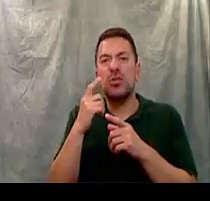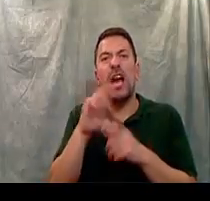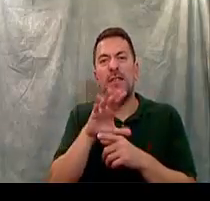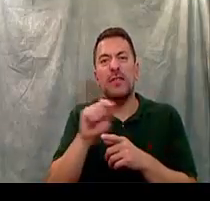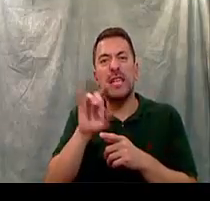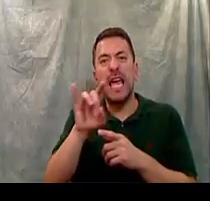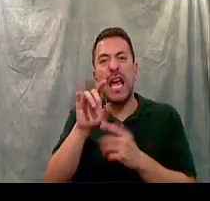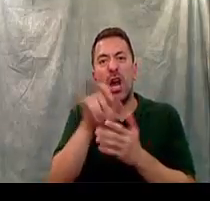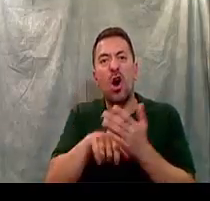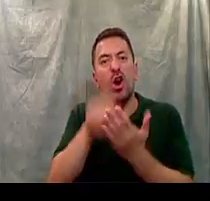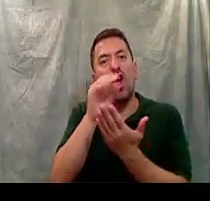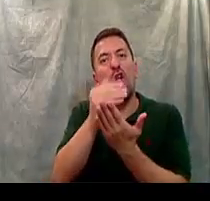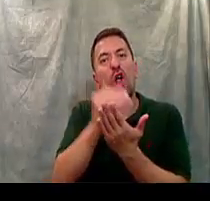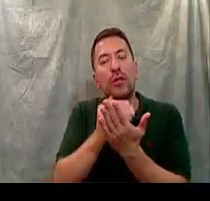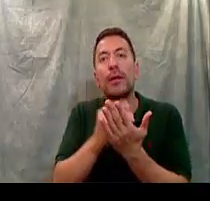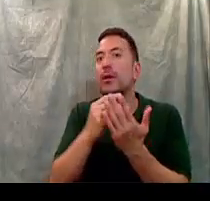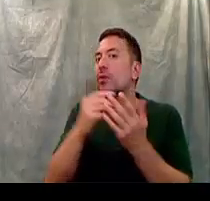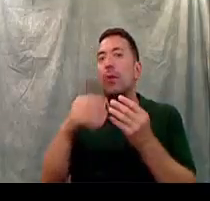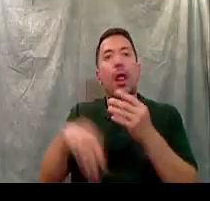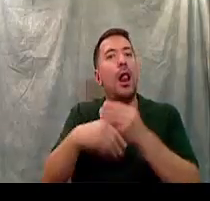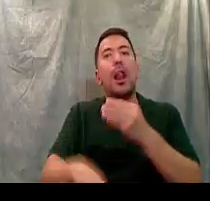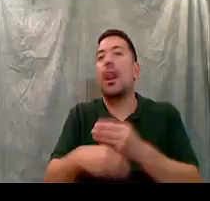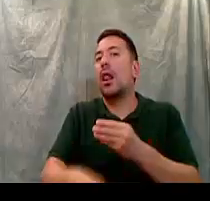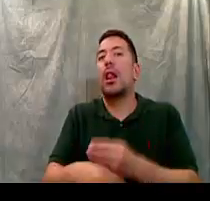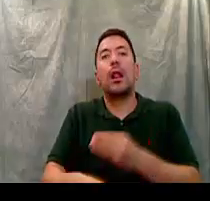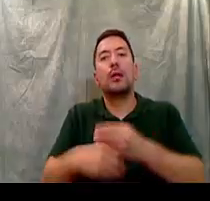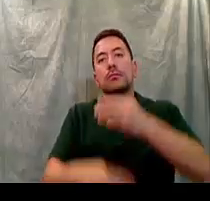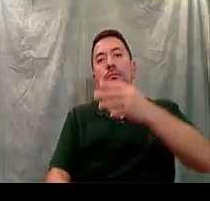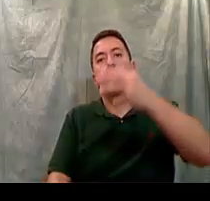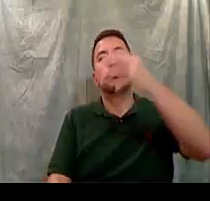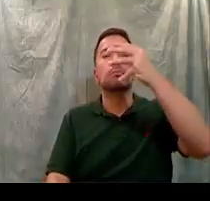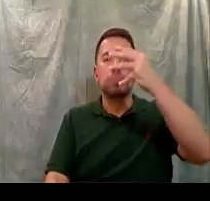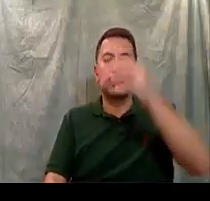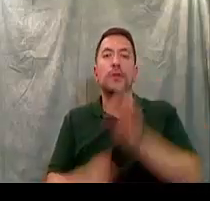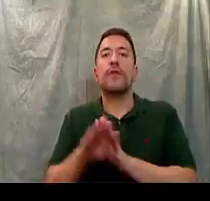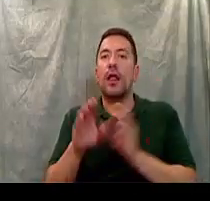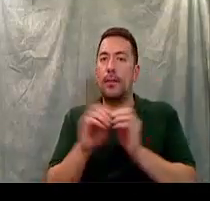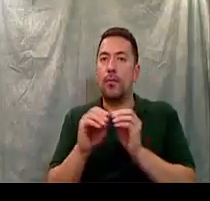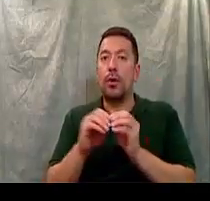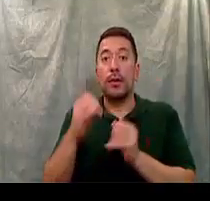grow. We're going to be looking by the end of year 1 for you to have something about 25 to 30 articles.